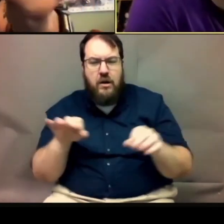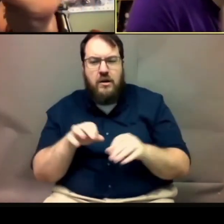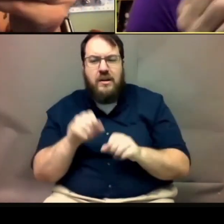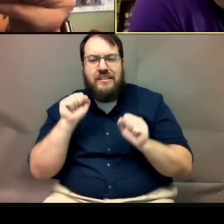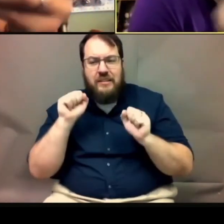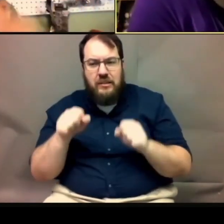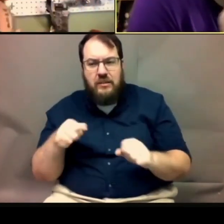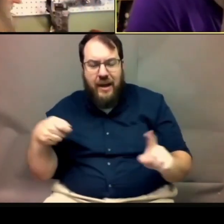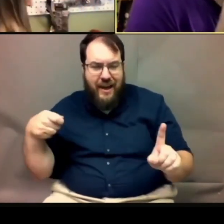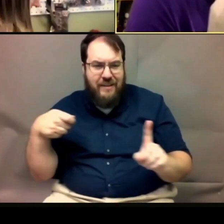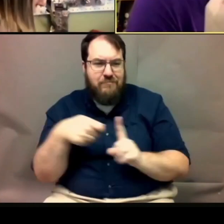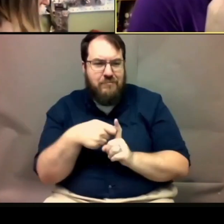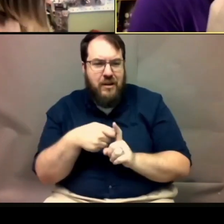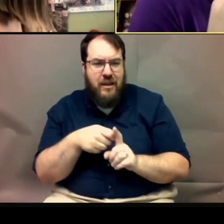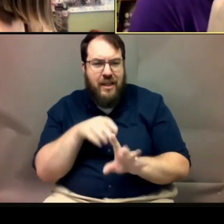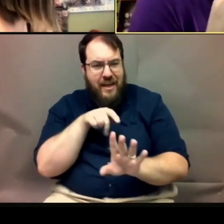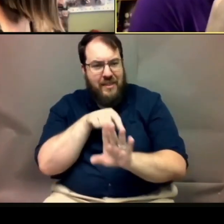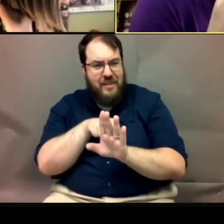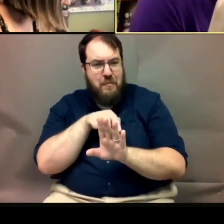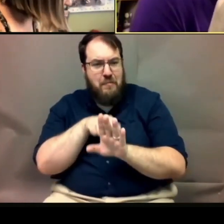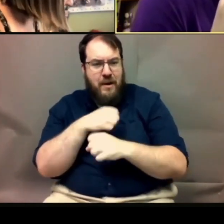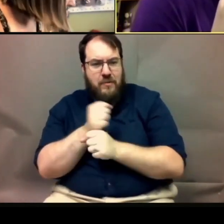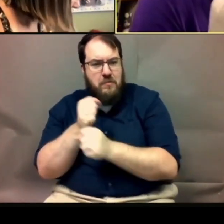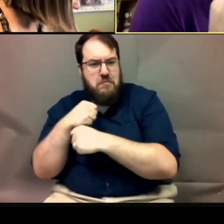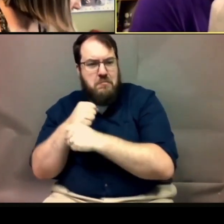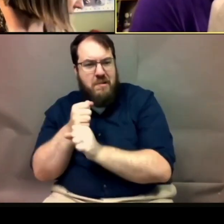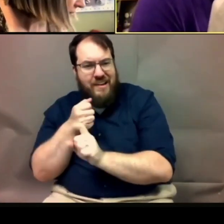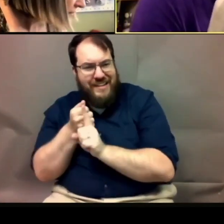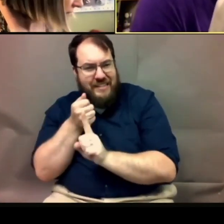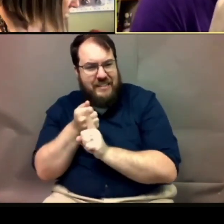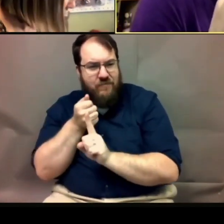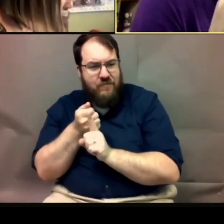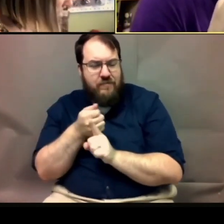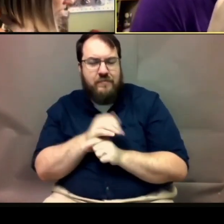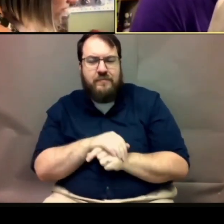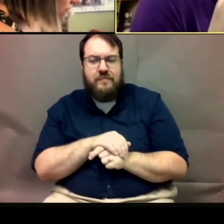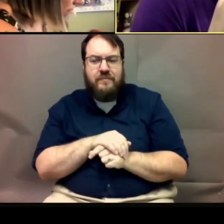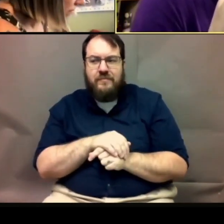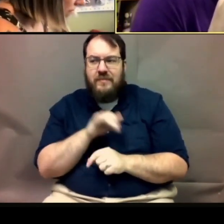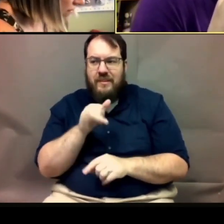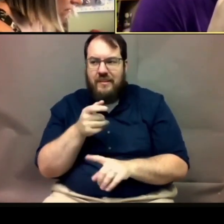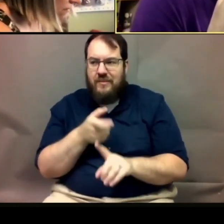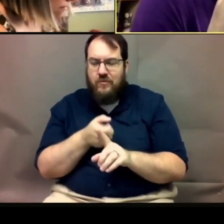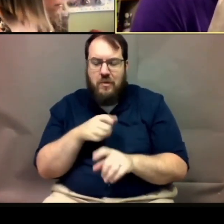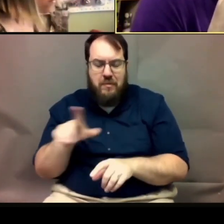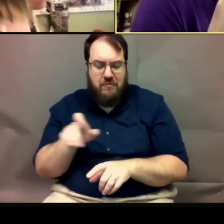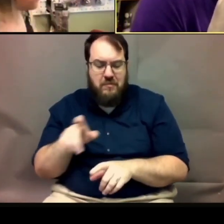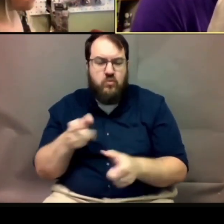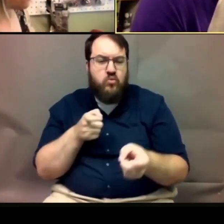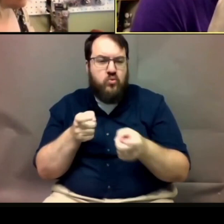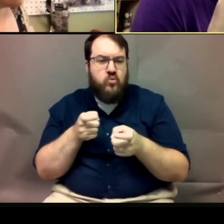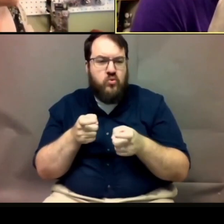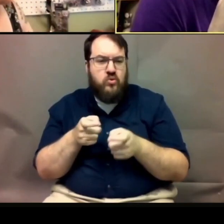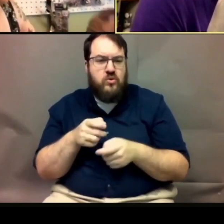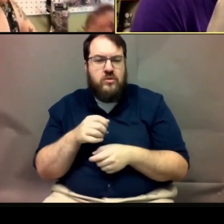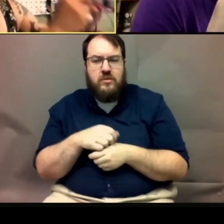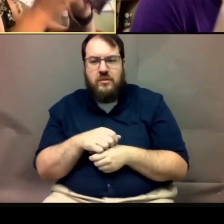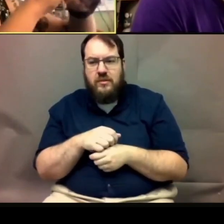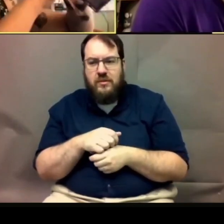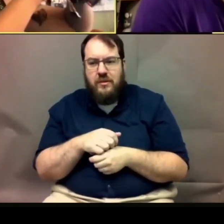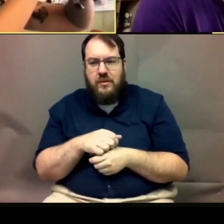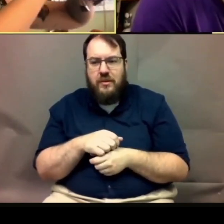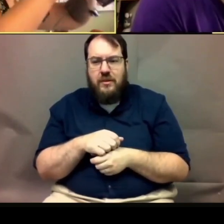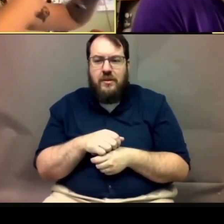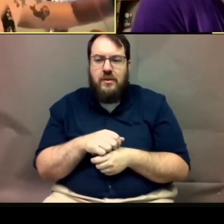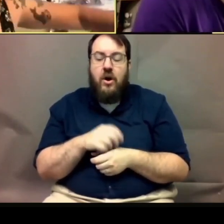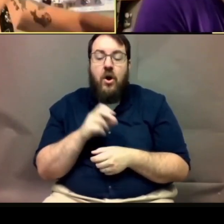plug into the sockets on the back of the Makey Makey. That's where you get the mouse control and WASDFG. Right. So